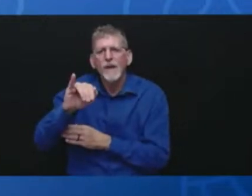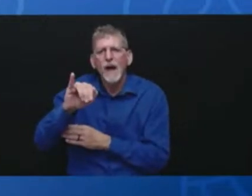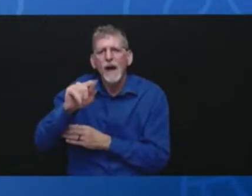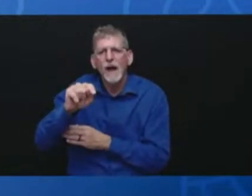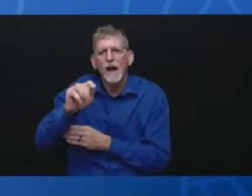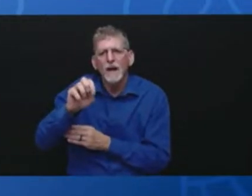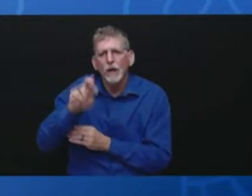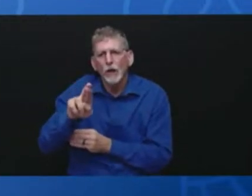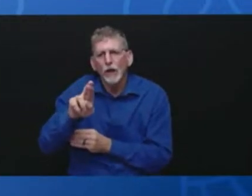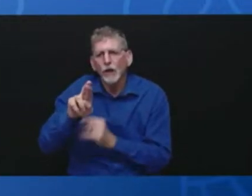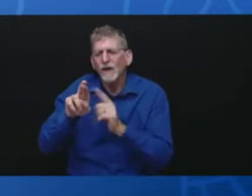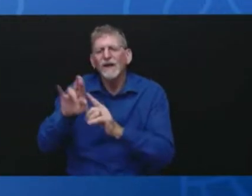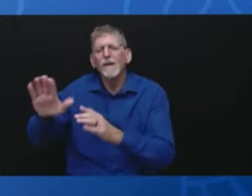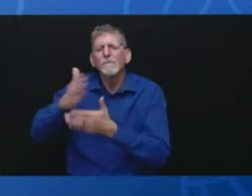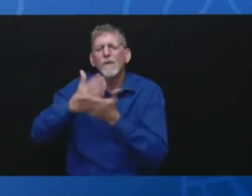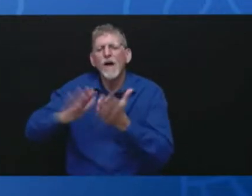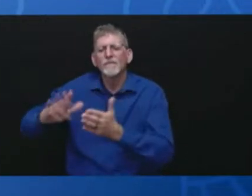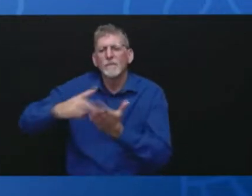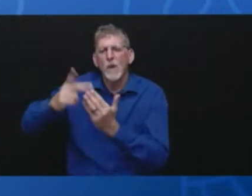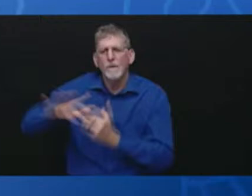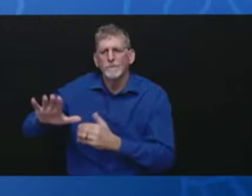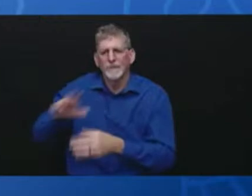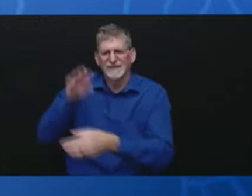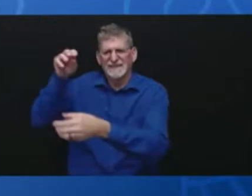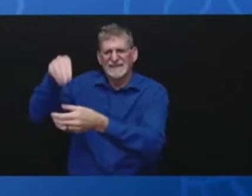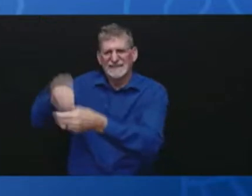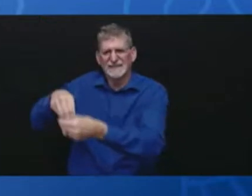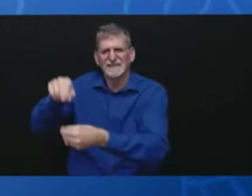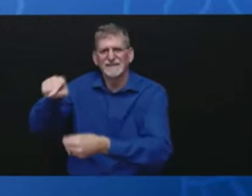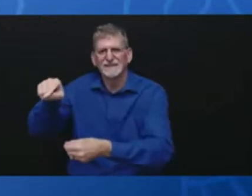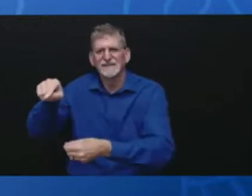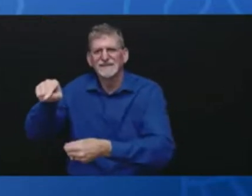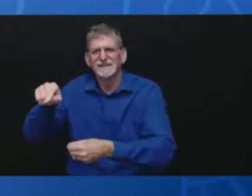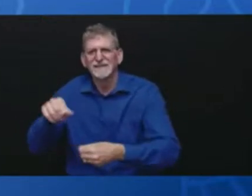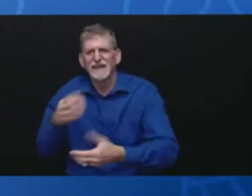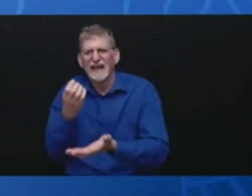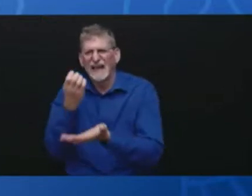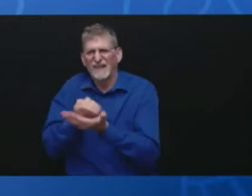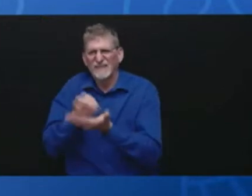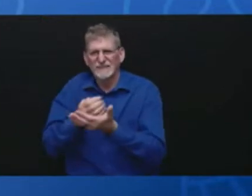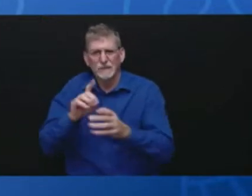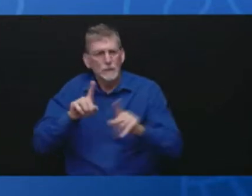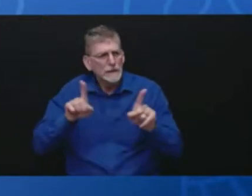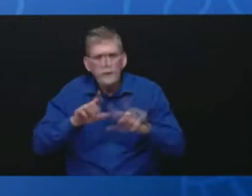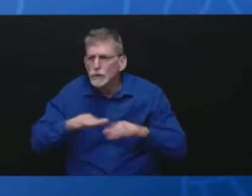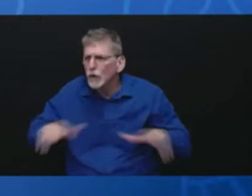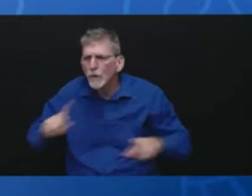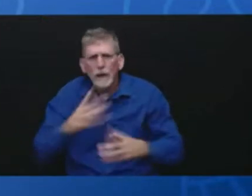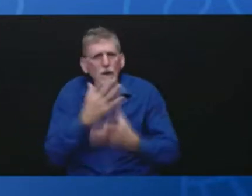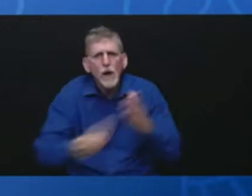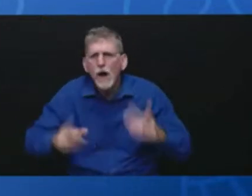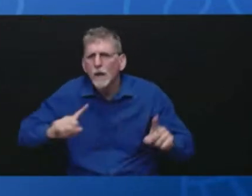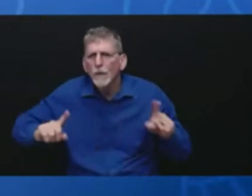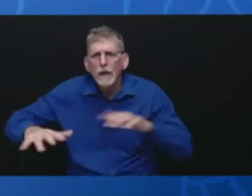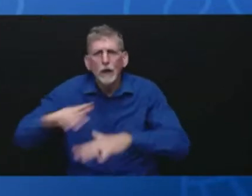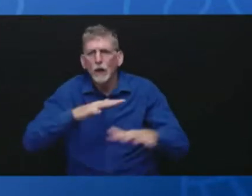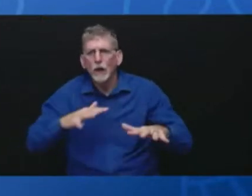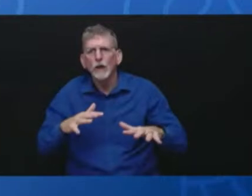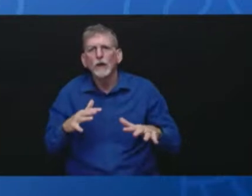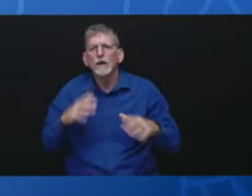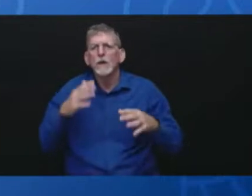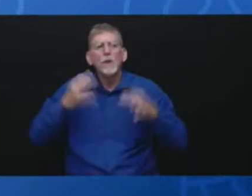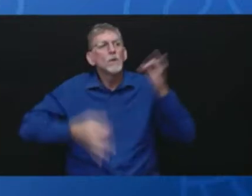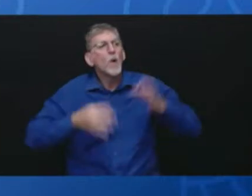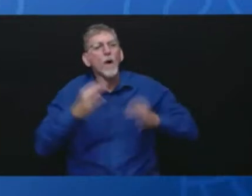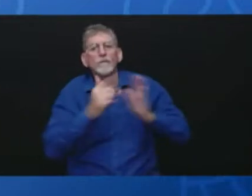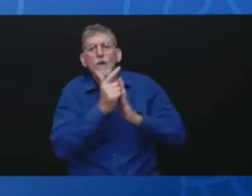In terms of evidence of where these children have gone, and when you're dealing with courts of law, is this data